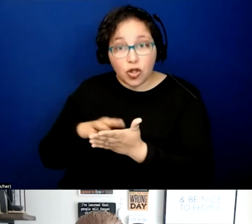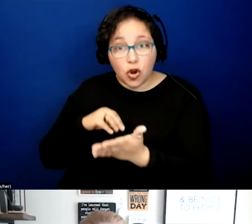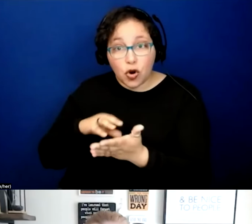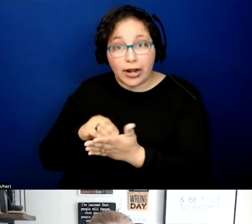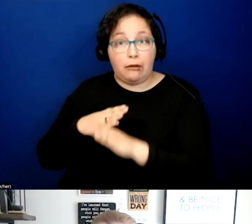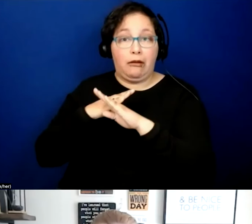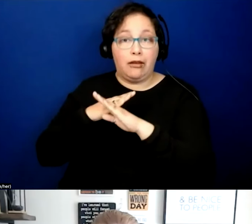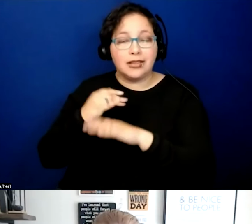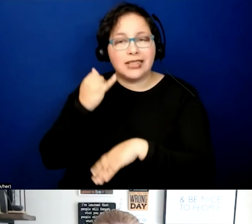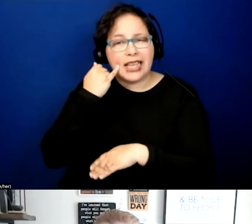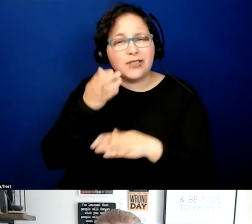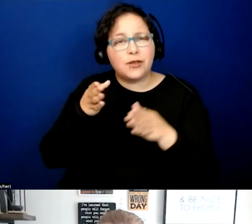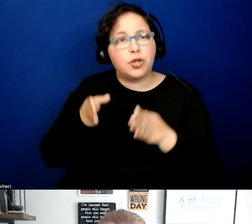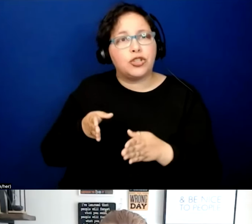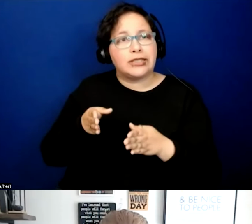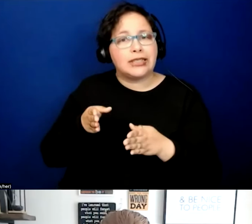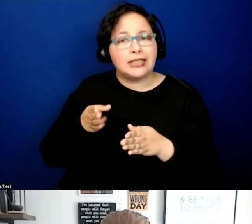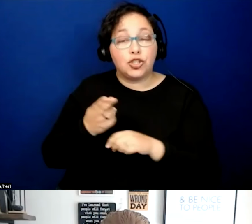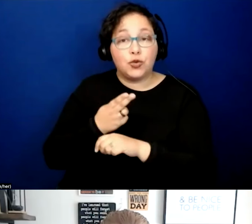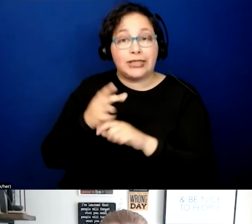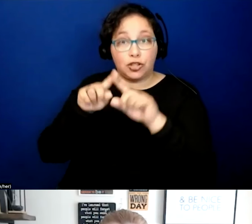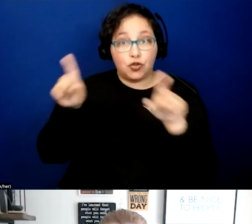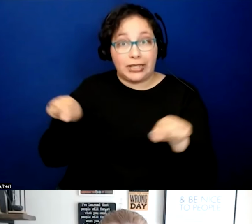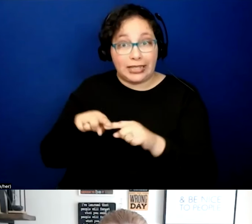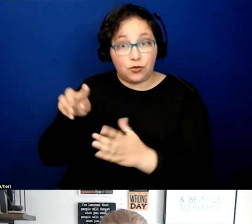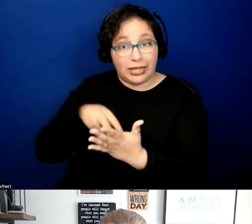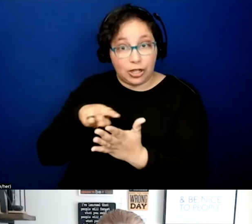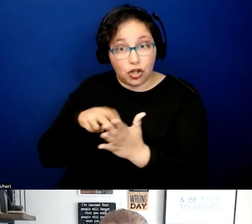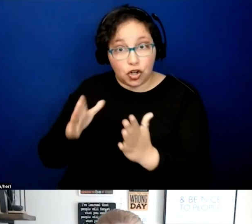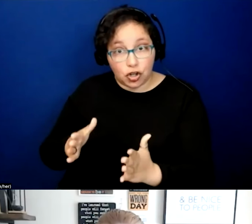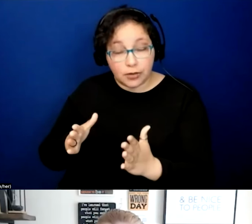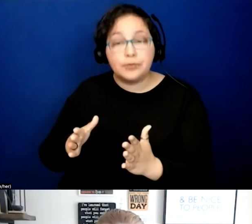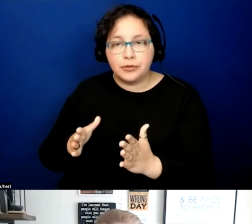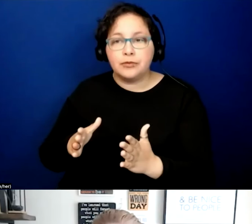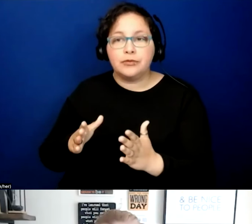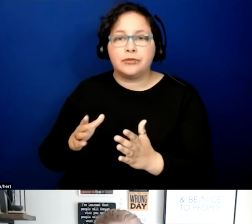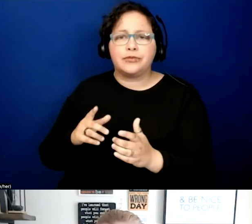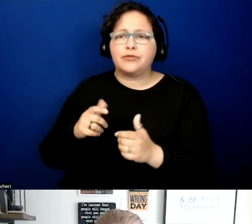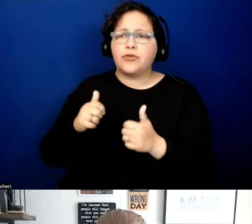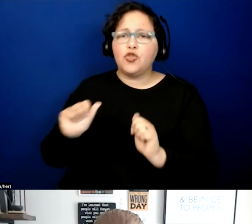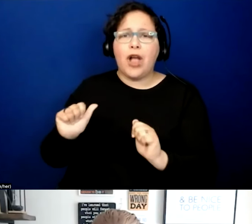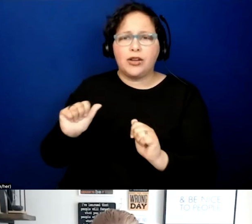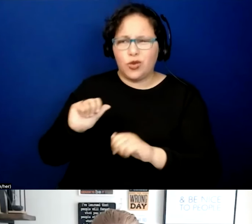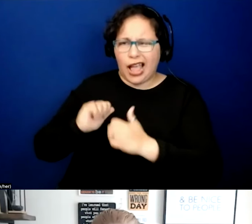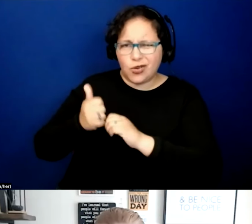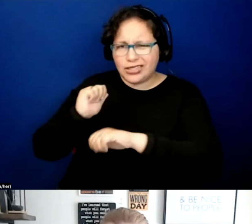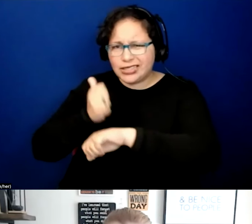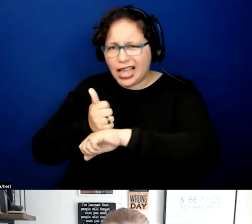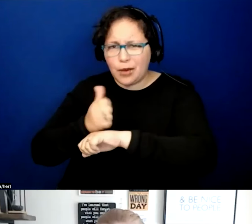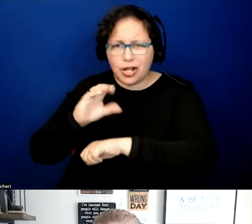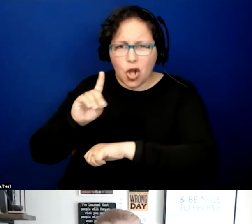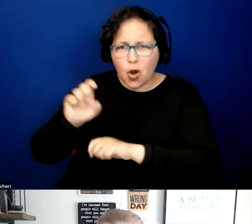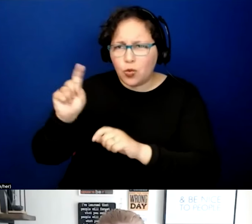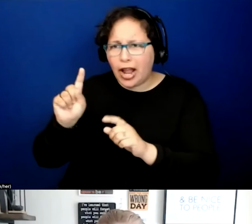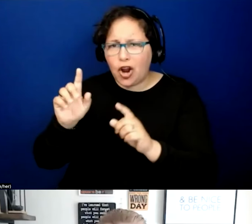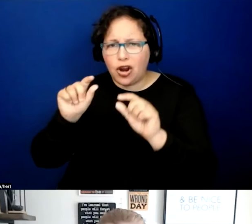curve for someone who's using a screen reader to figure out how to structure their code so it doesn't break. Where do the divs